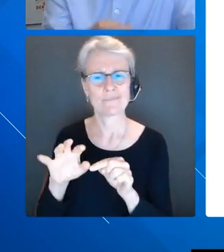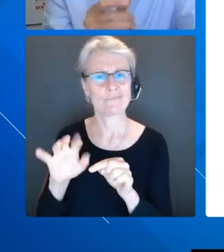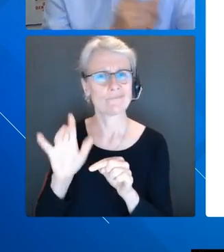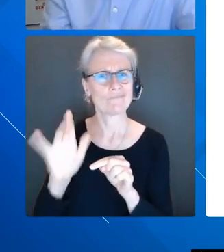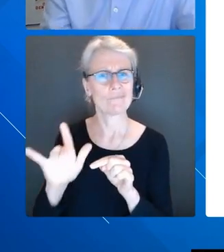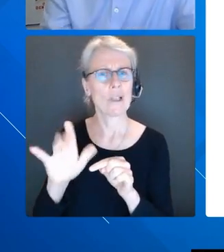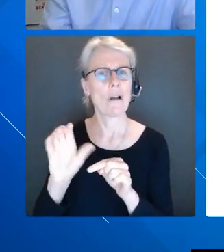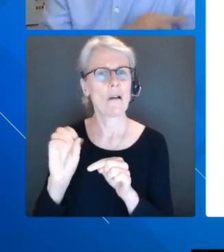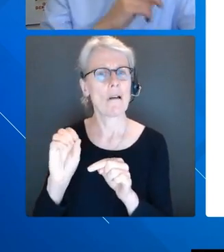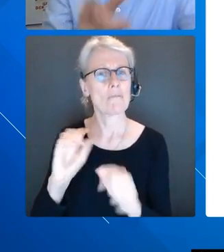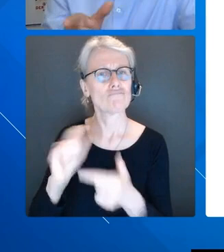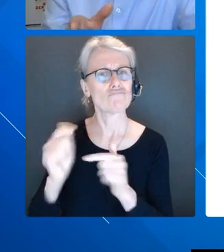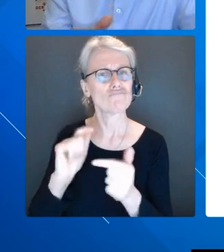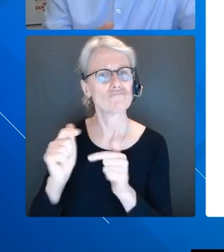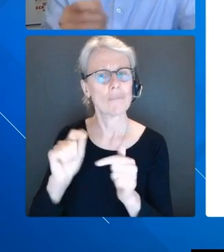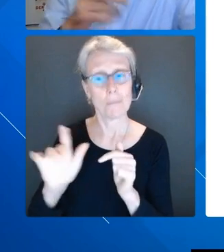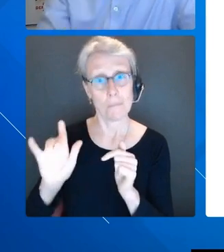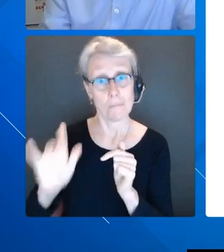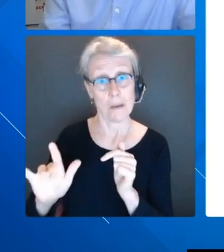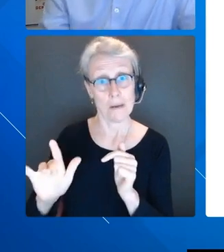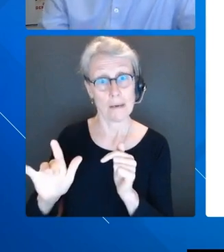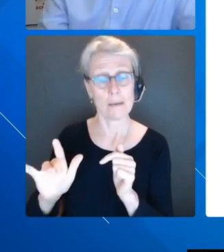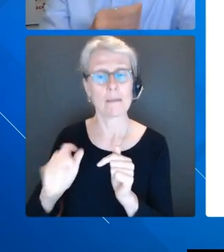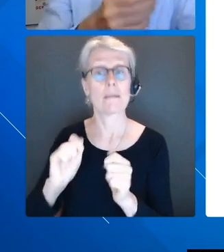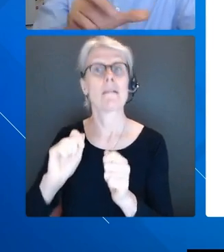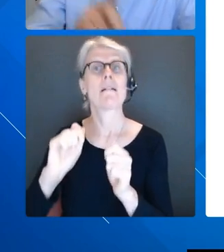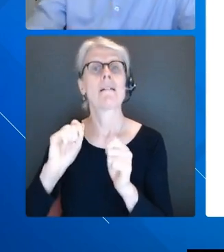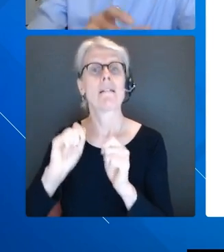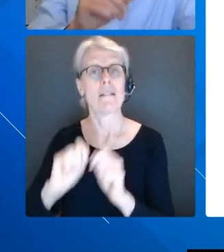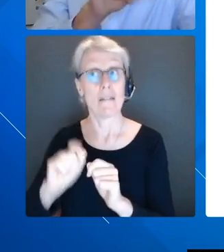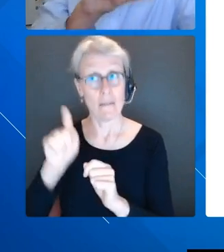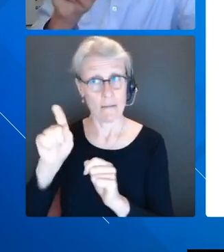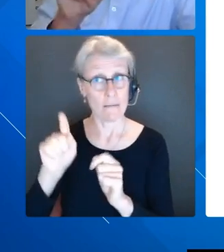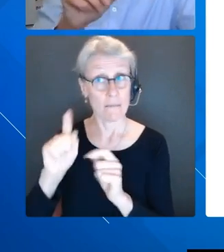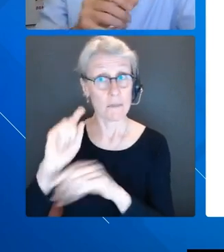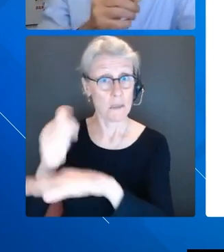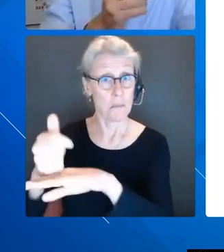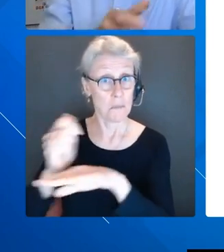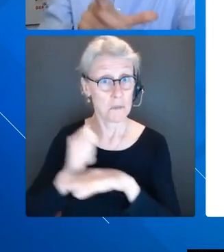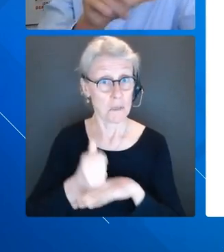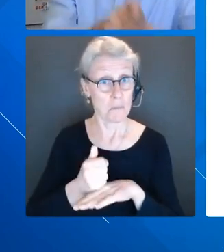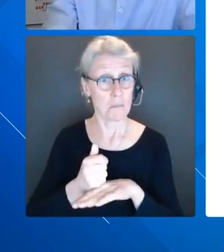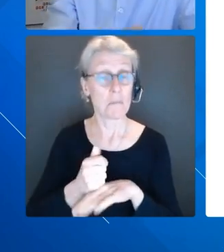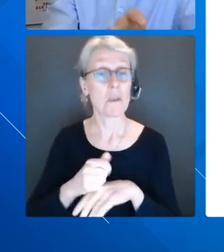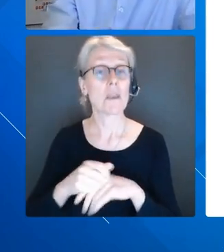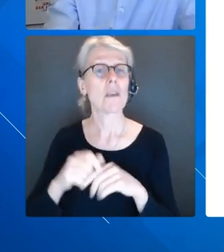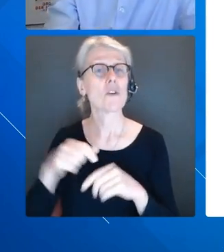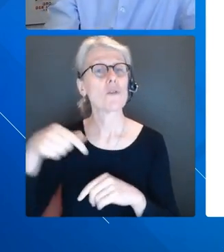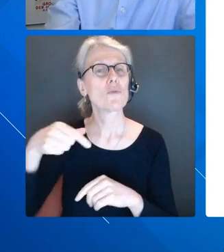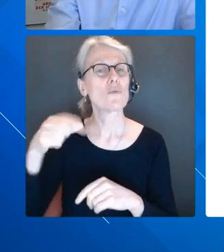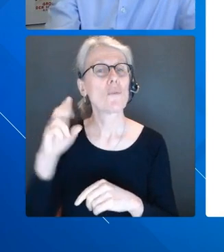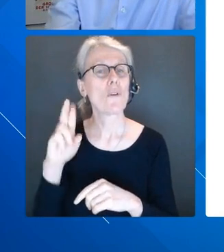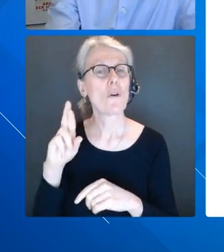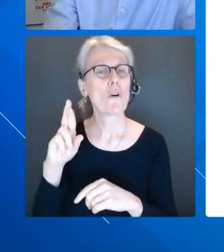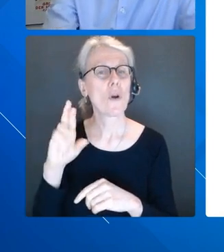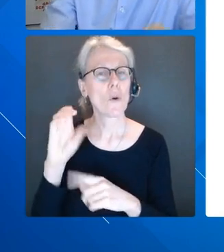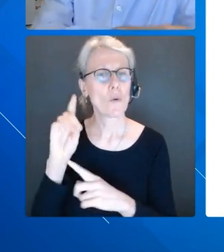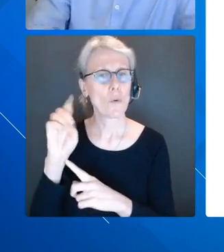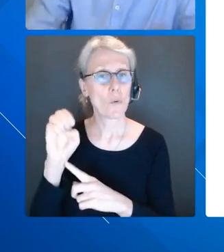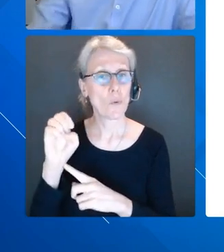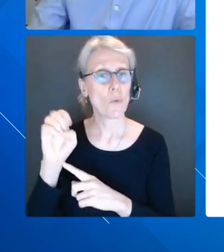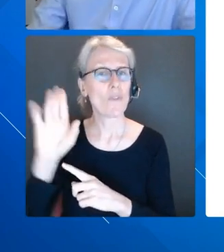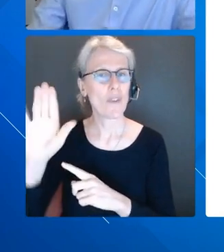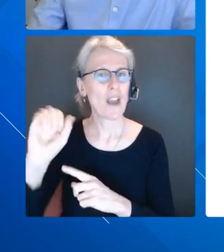button. You can start a conversation with somebody else, and if they have it installed, it actually brings up a QR code. They can scan it with their Microsoft Translator